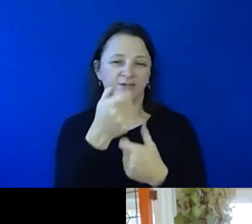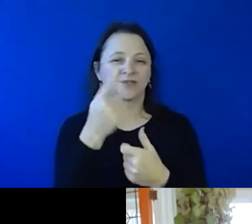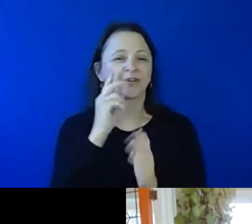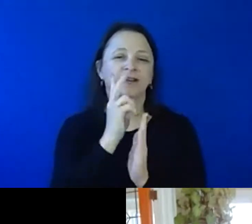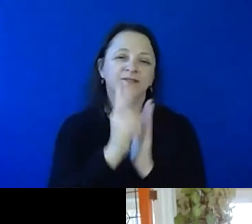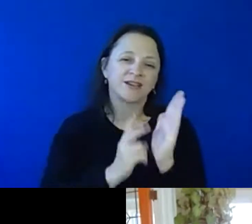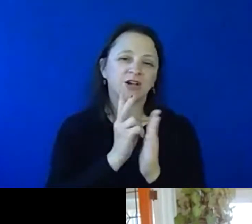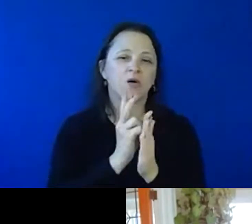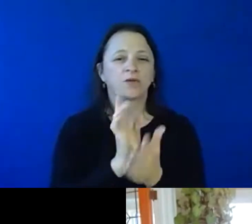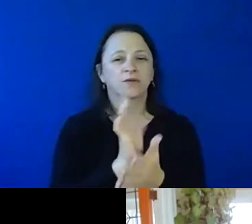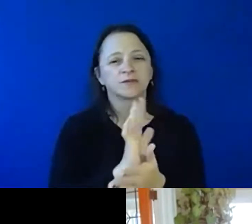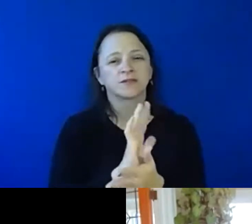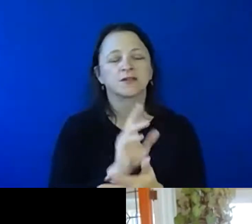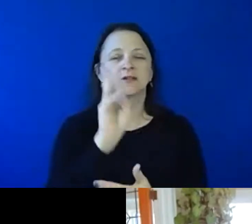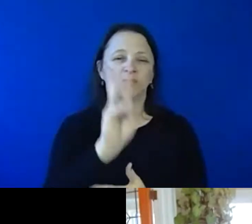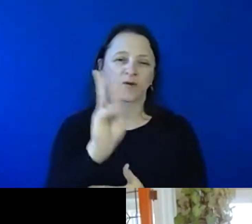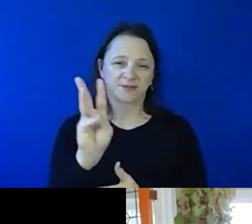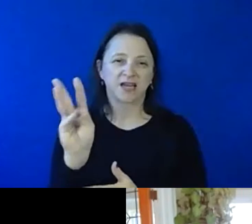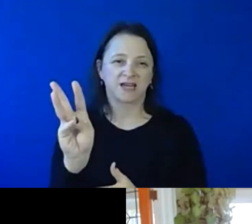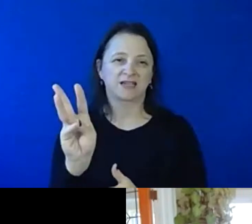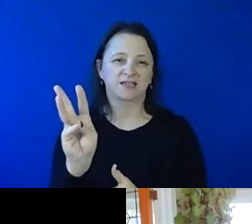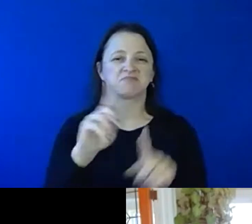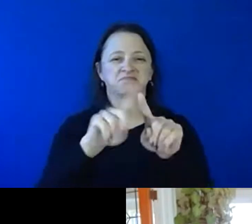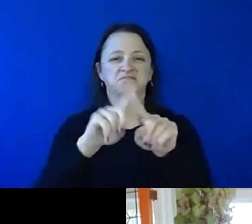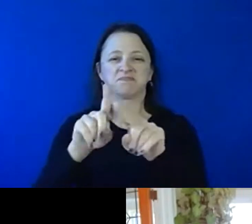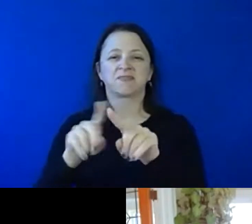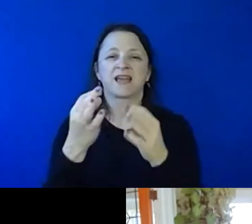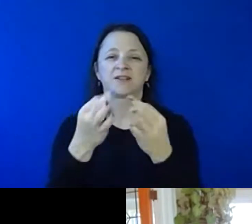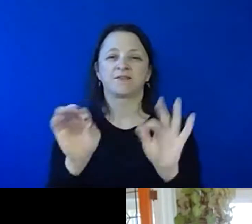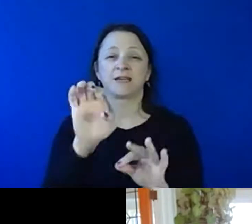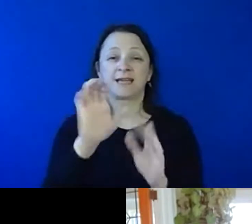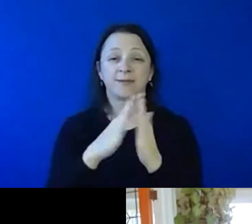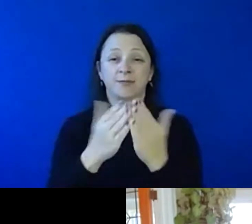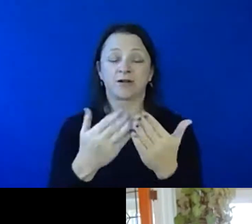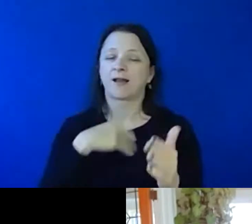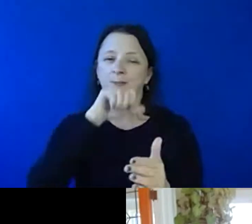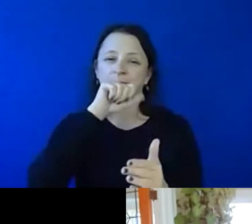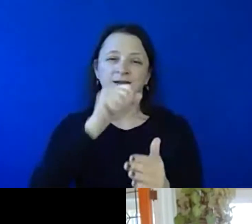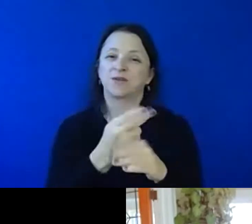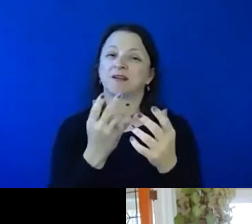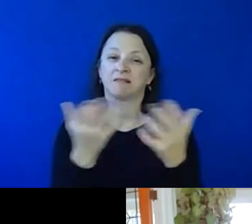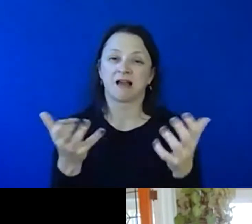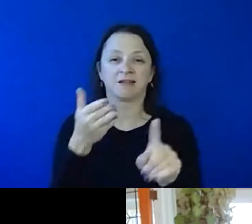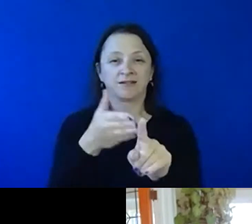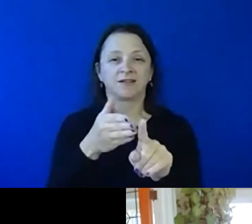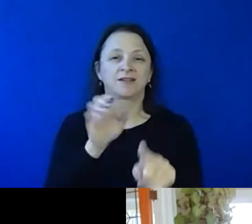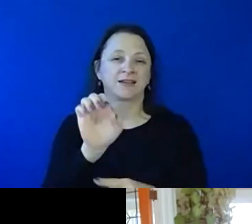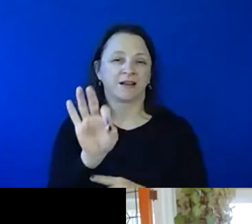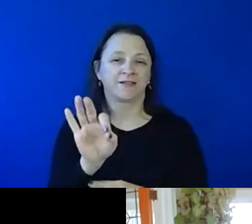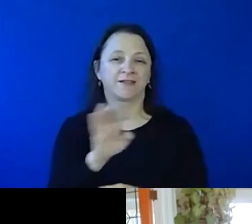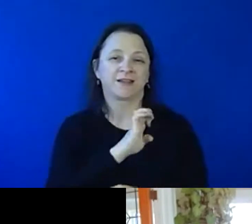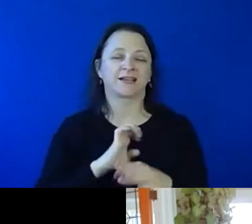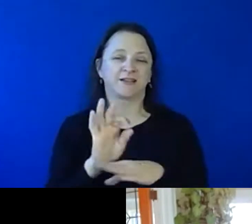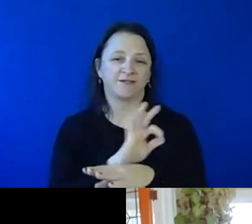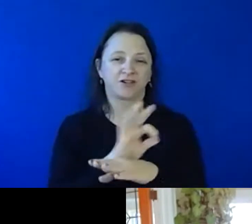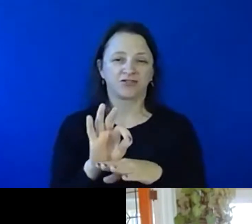videos or also websites, and maybe a free ebook that I actually love and use quite a bit around executive function that goes through the story